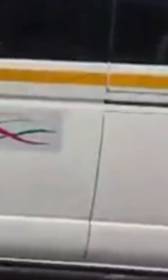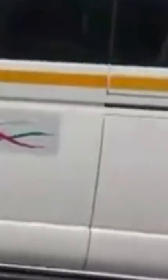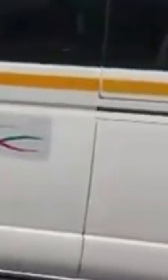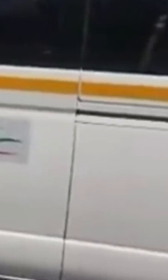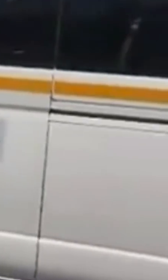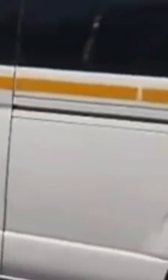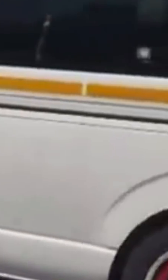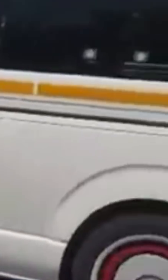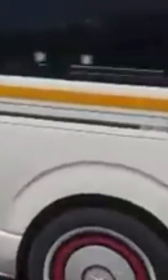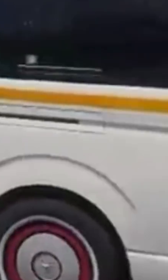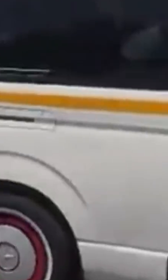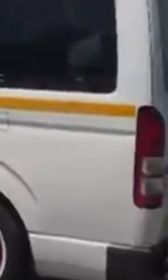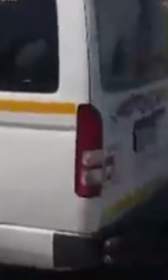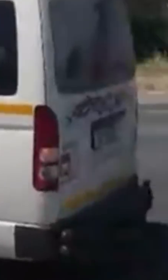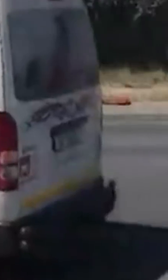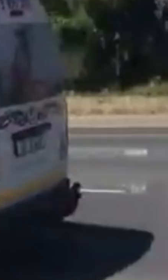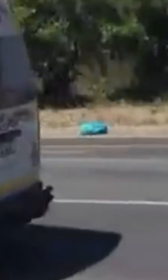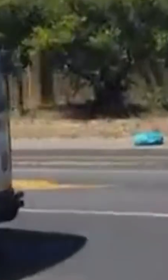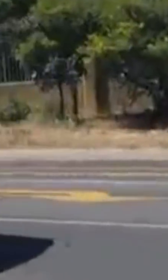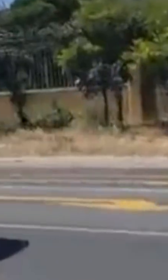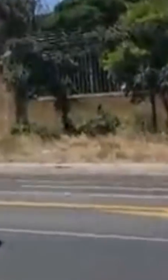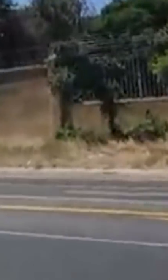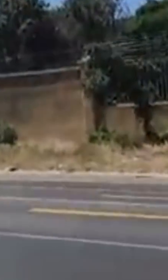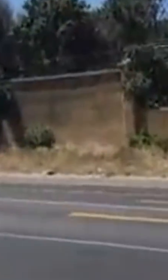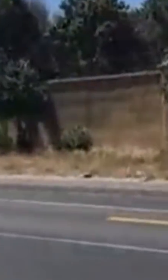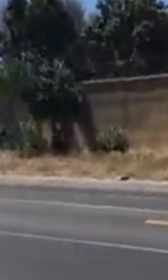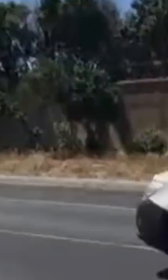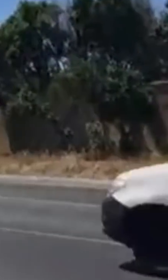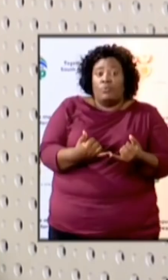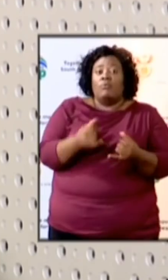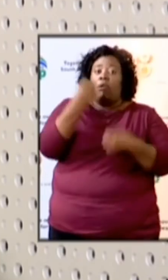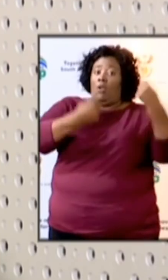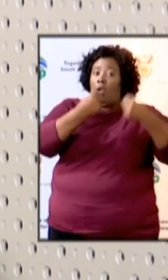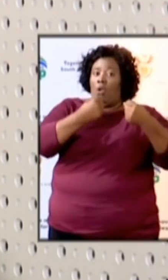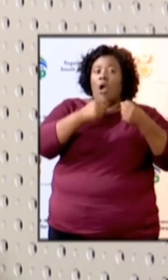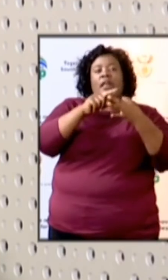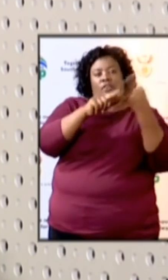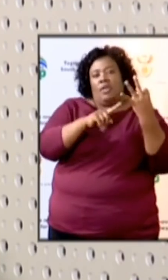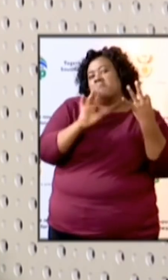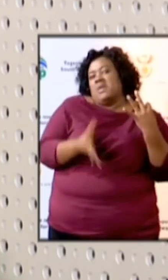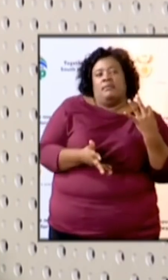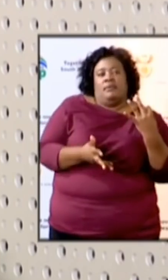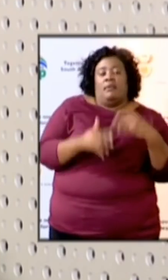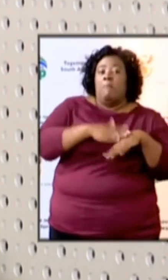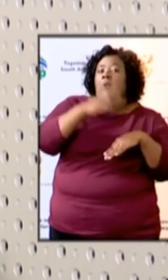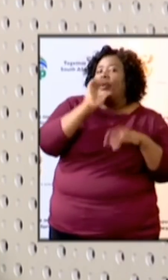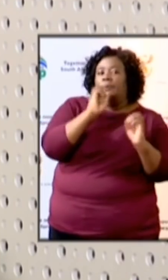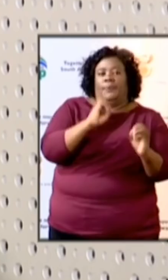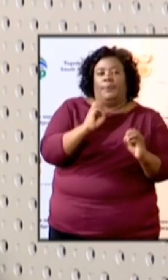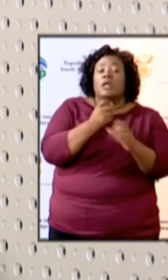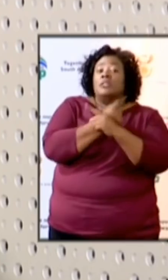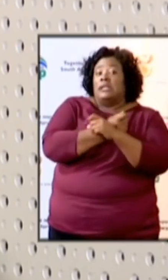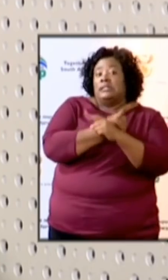services are able to operate during curfew hours at limited capacity. 3 in a car, not more, and